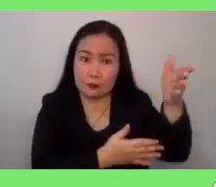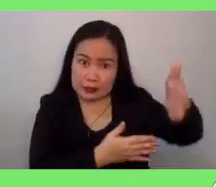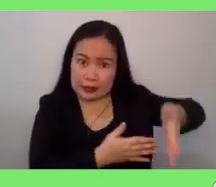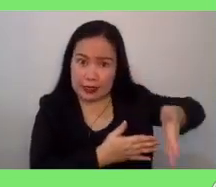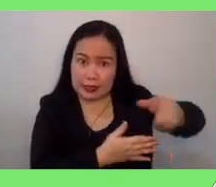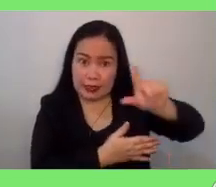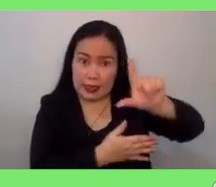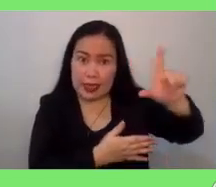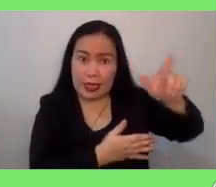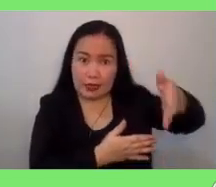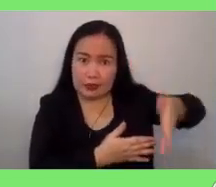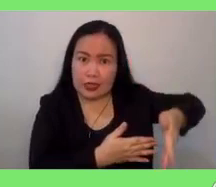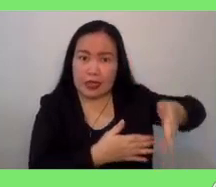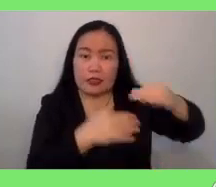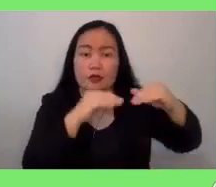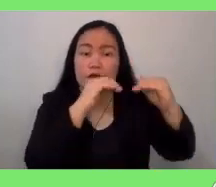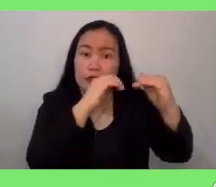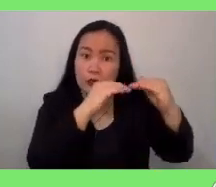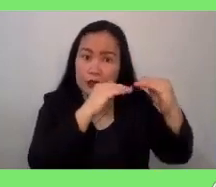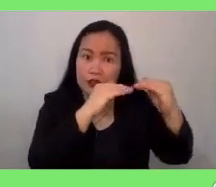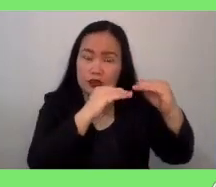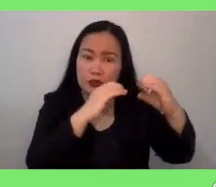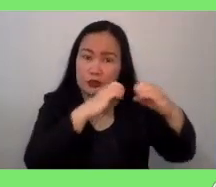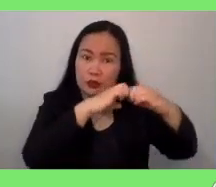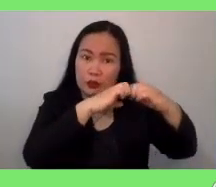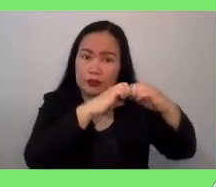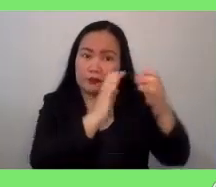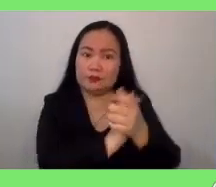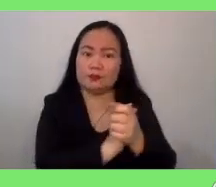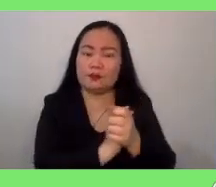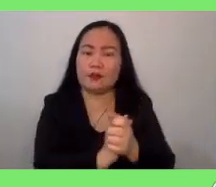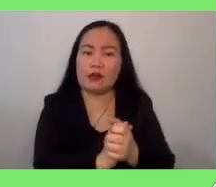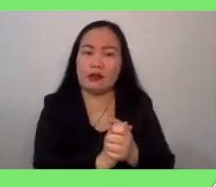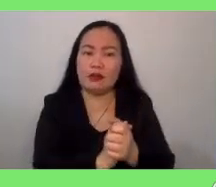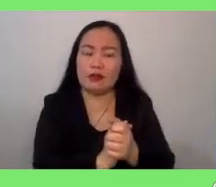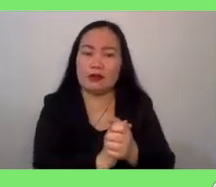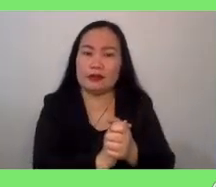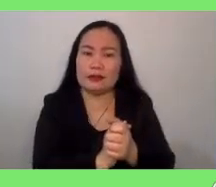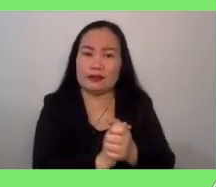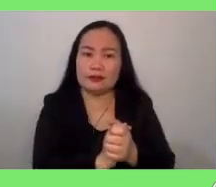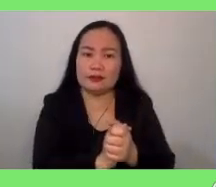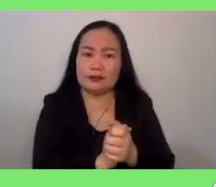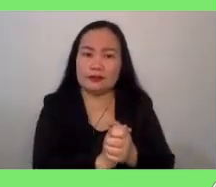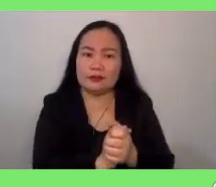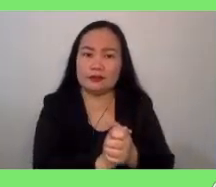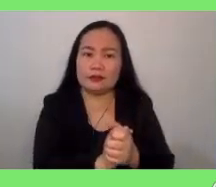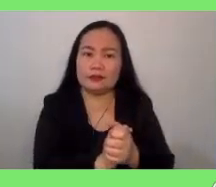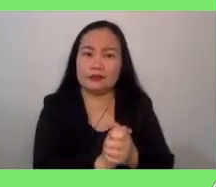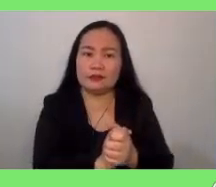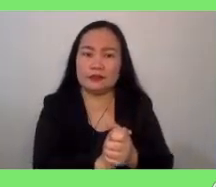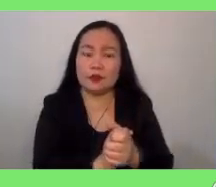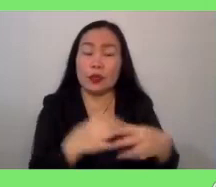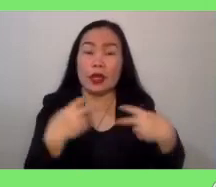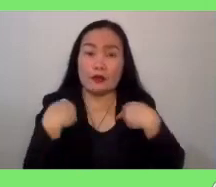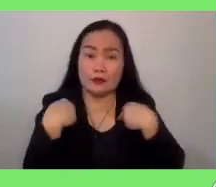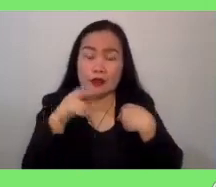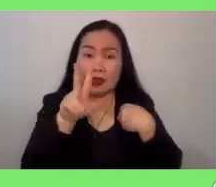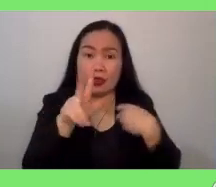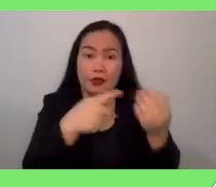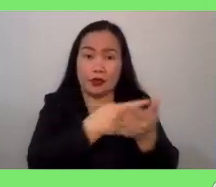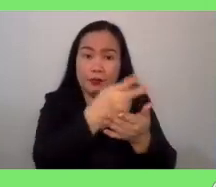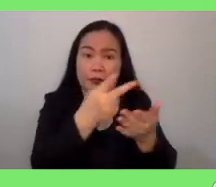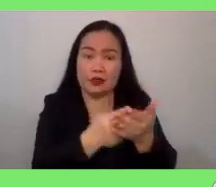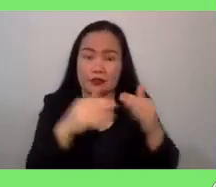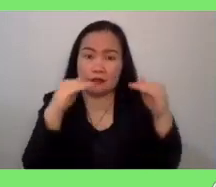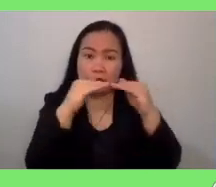equation. So, ito yung first expression mo kanina. So, this is the left side of the equation. So, we have three parts We have three parts